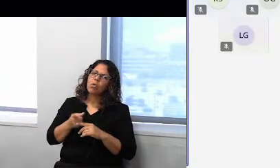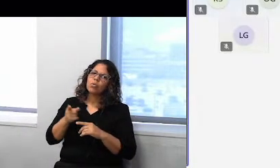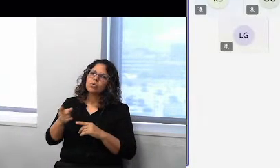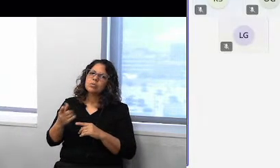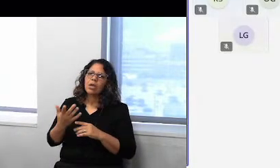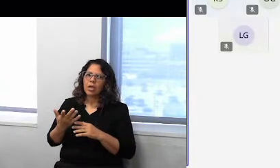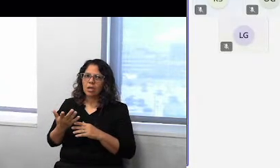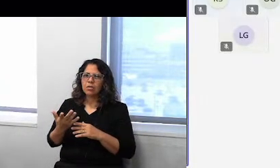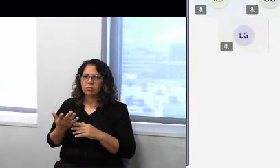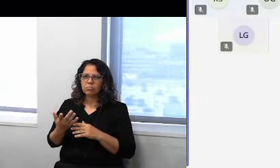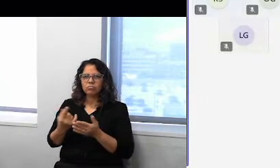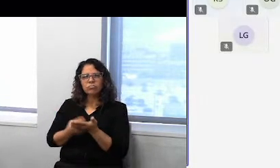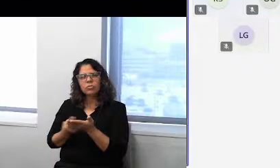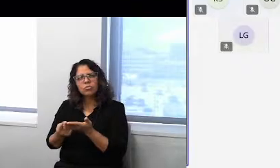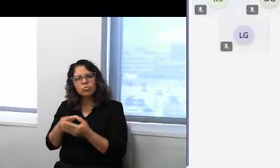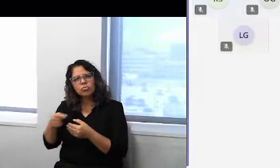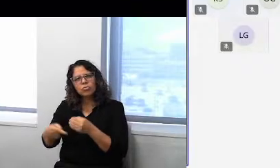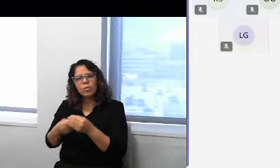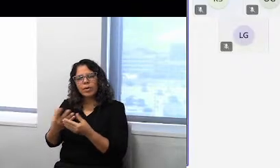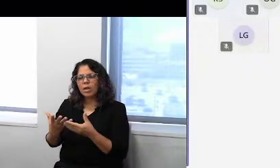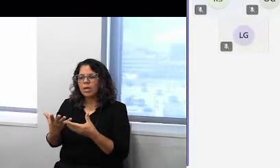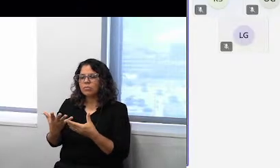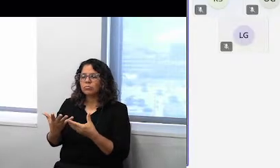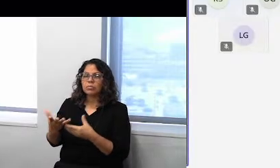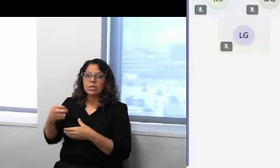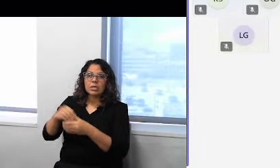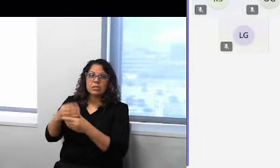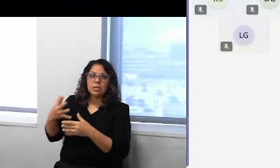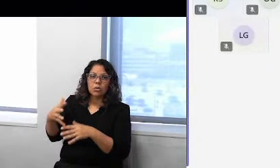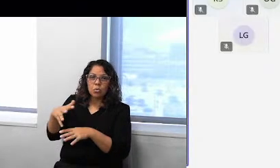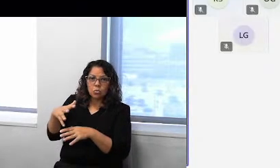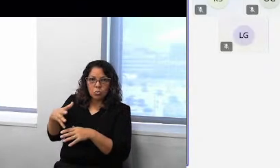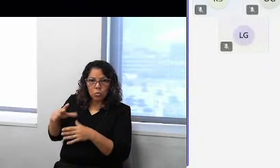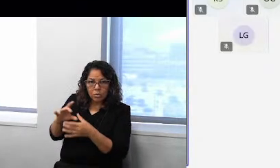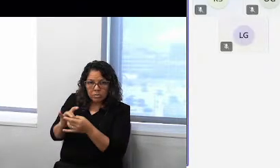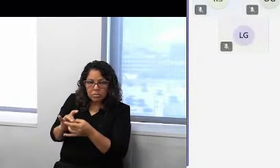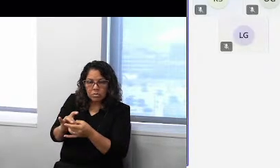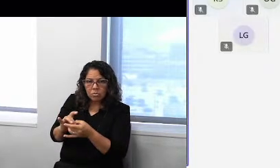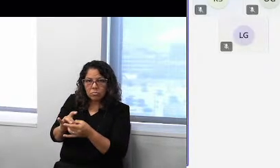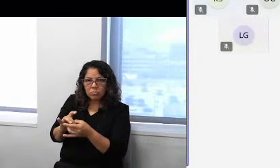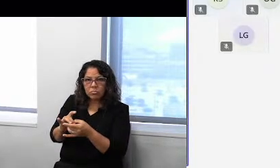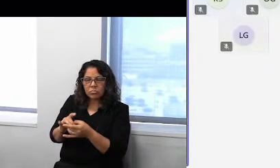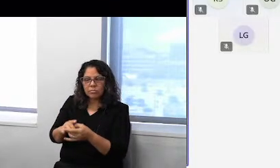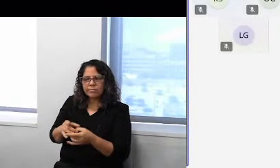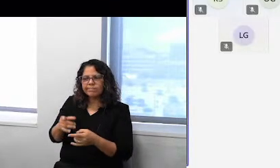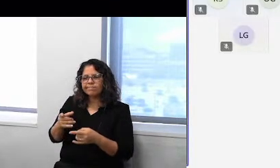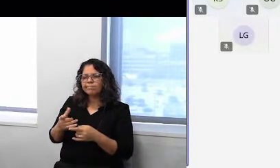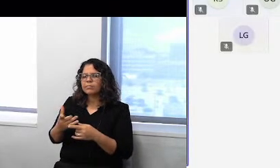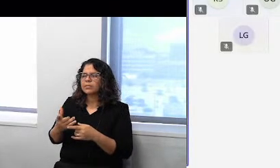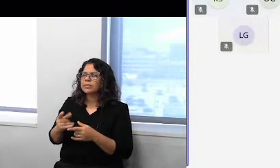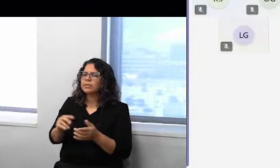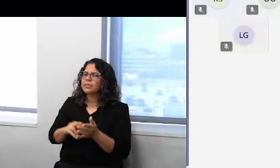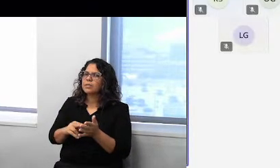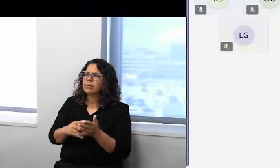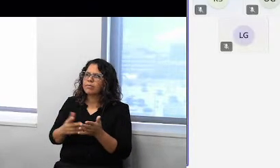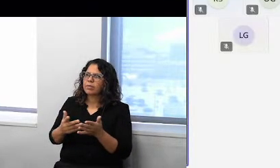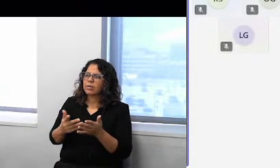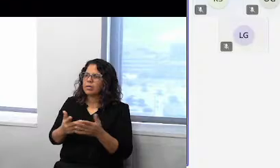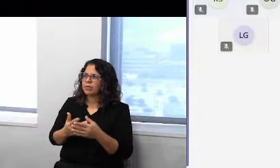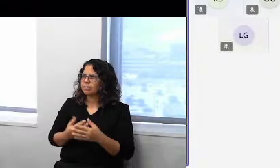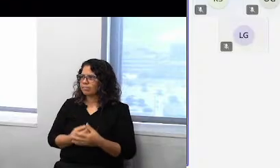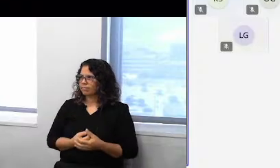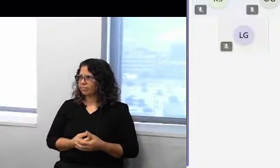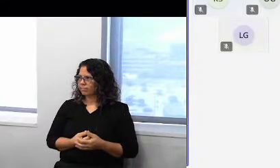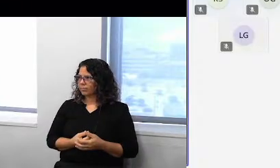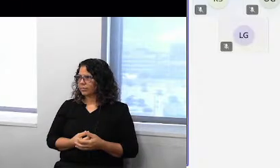you interconnect an ancillary service that does frequency differently from an ancillary service that does